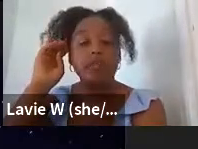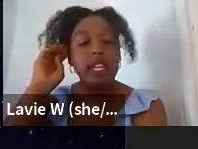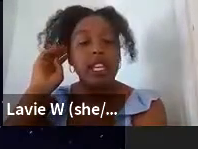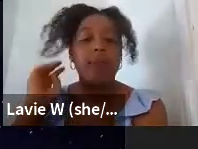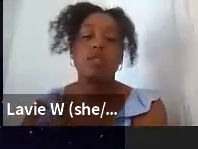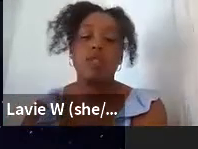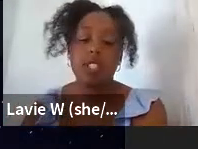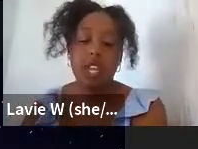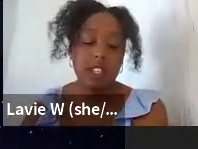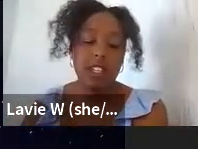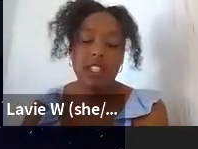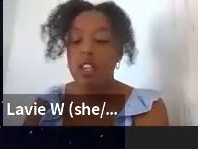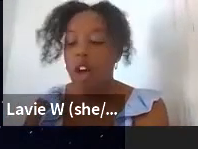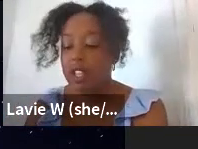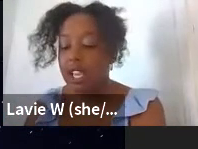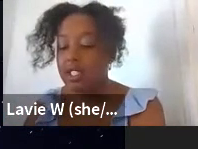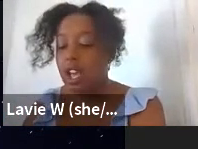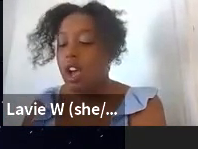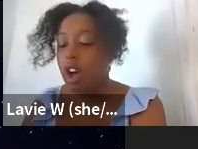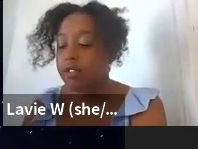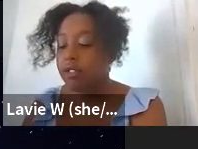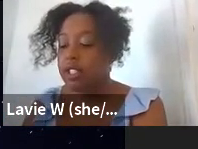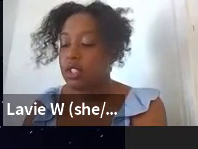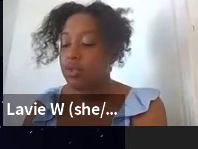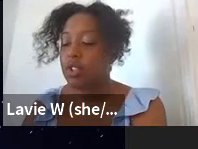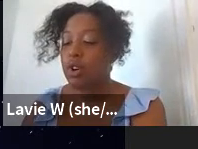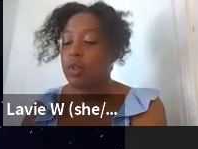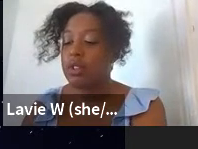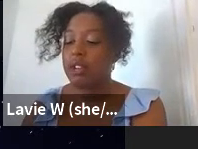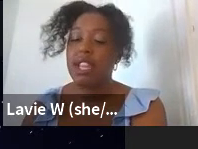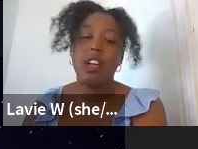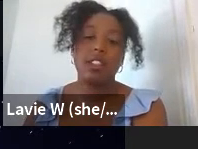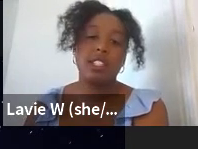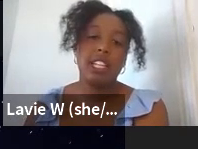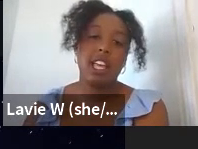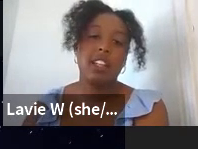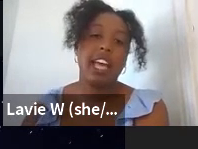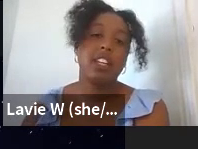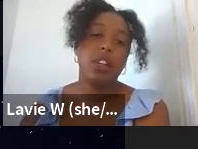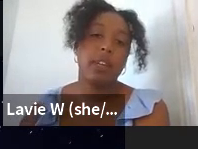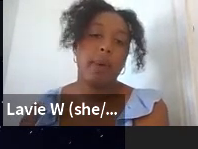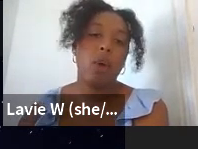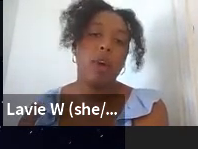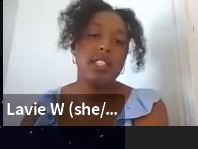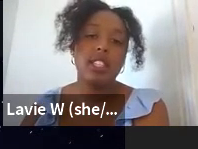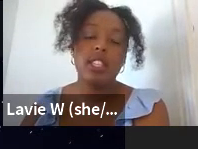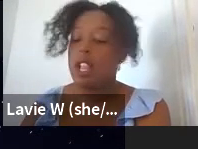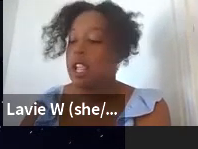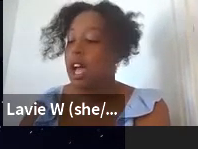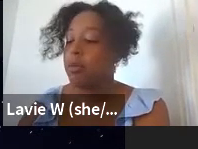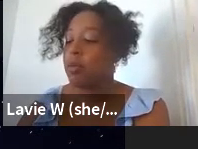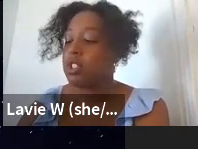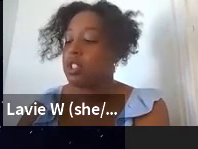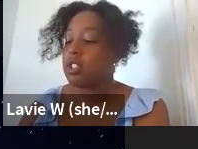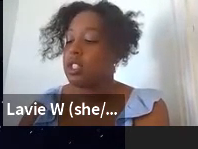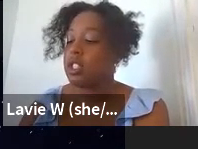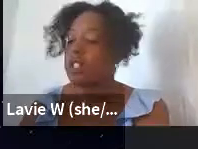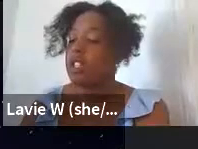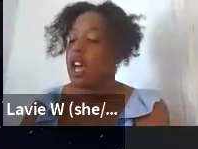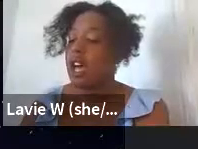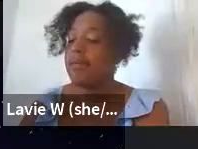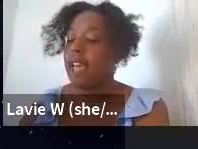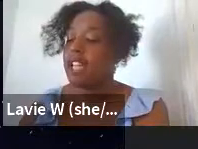I had the privilege of being able to attend the Decolonize conference in Toronto that is held annually by OISE, which is